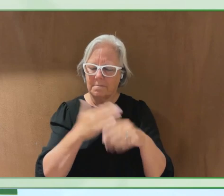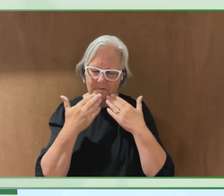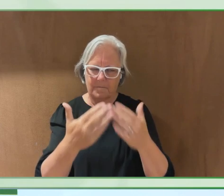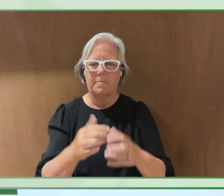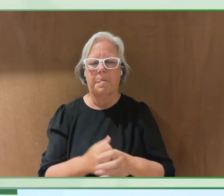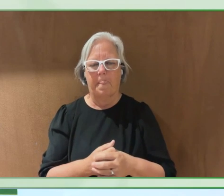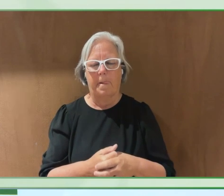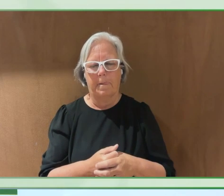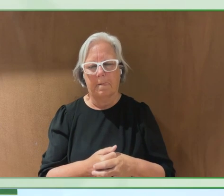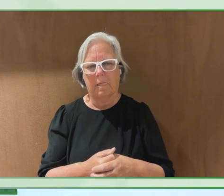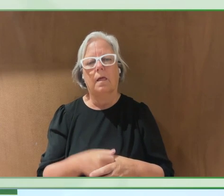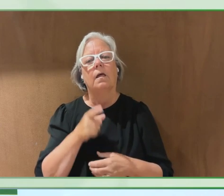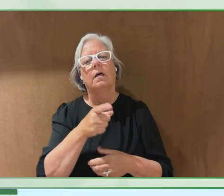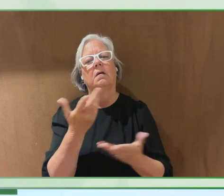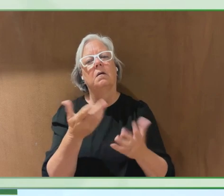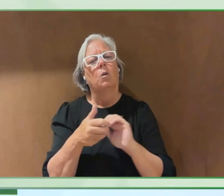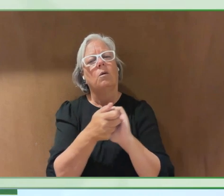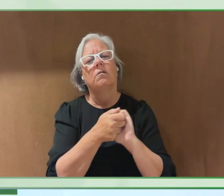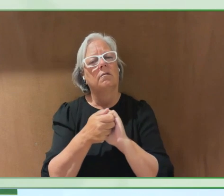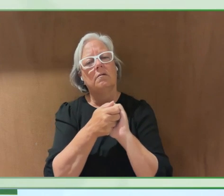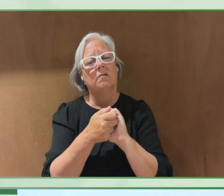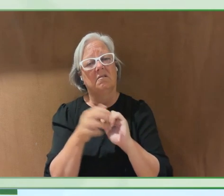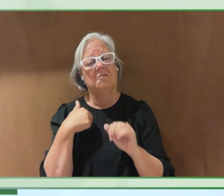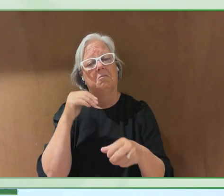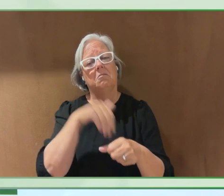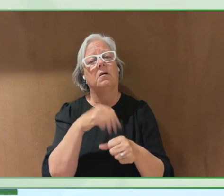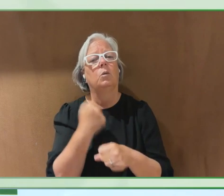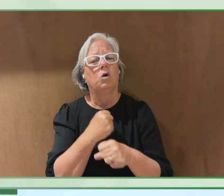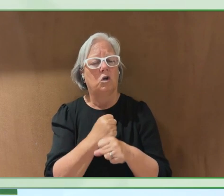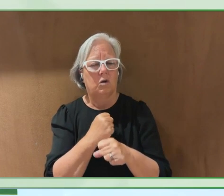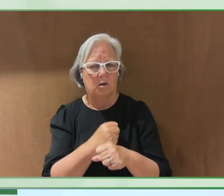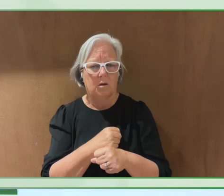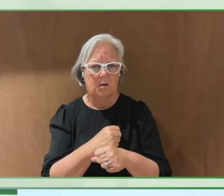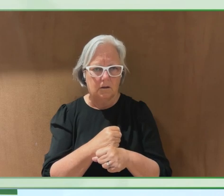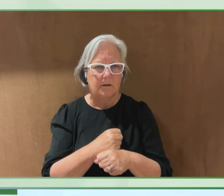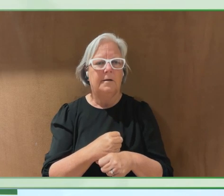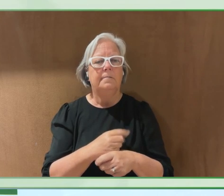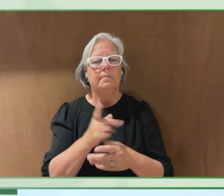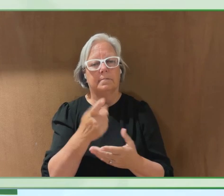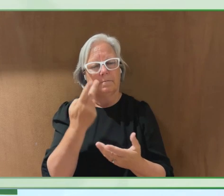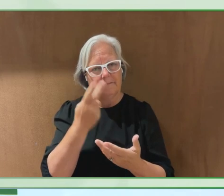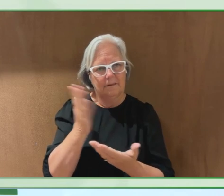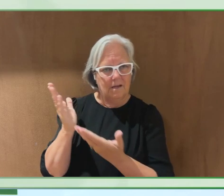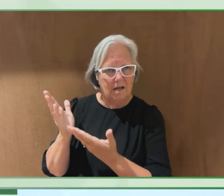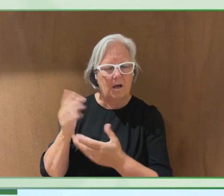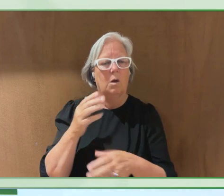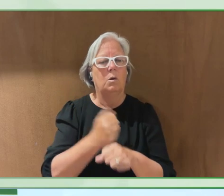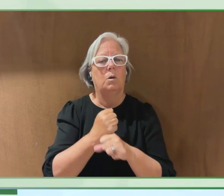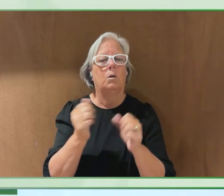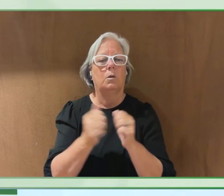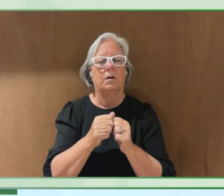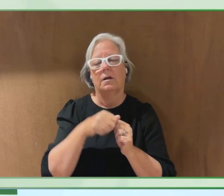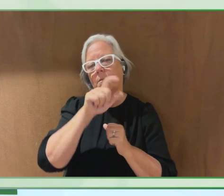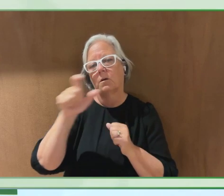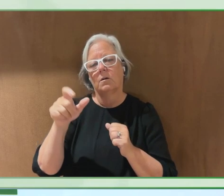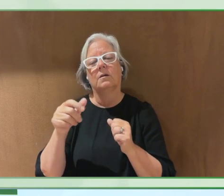organization that I work with, I'm affiliated with. It's called the Network of Organizations Working with Persons with Disabilities, Pakistan. We've been working